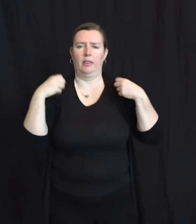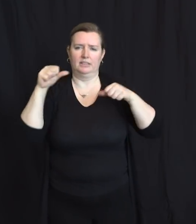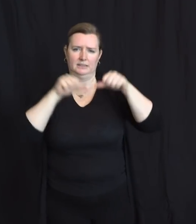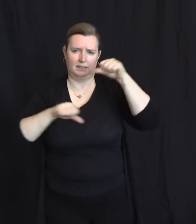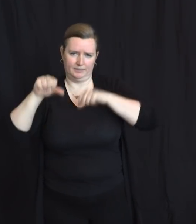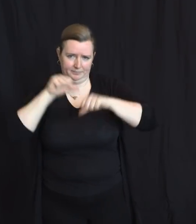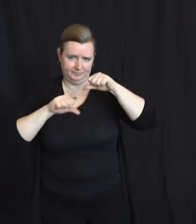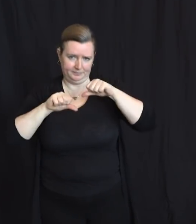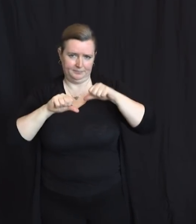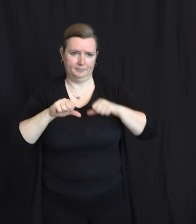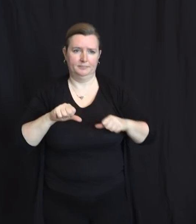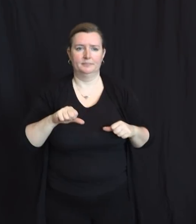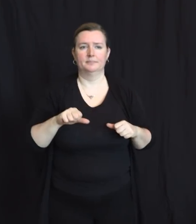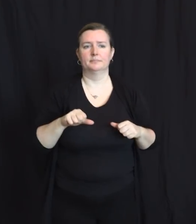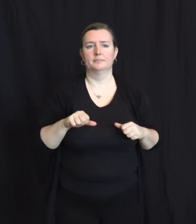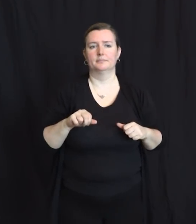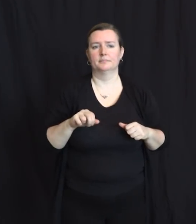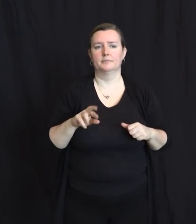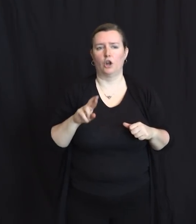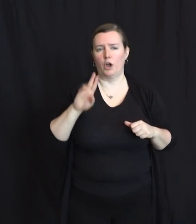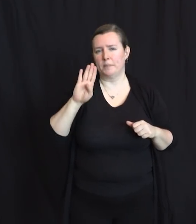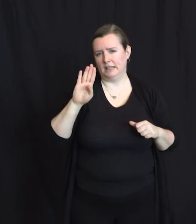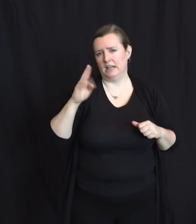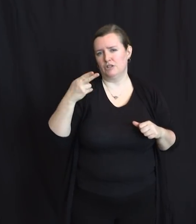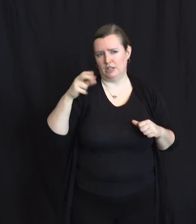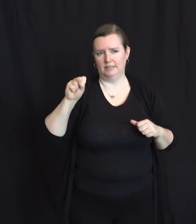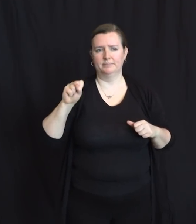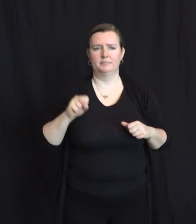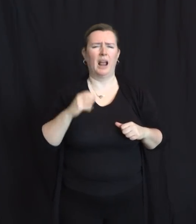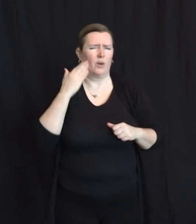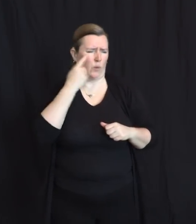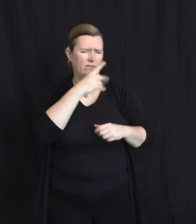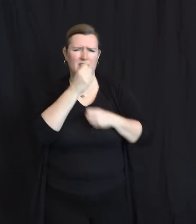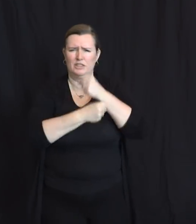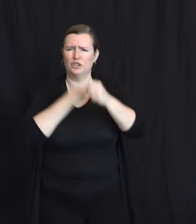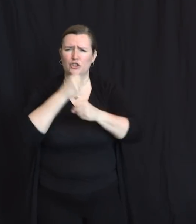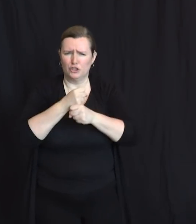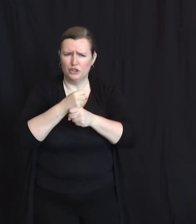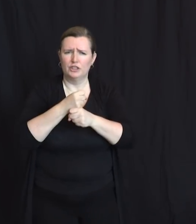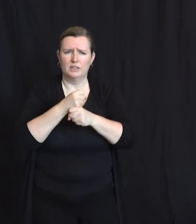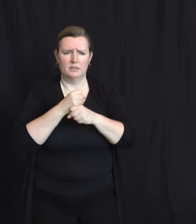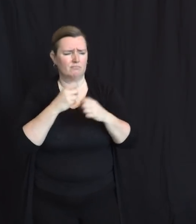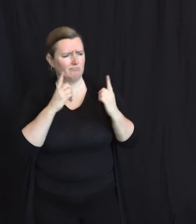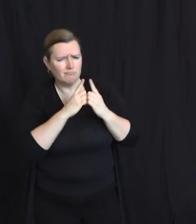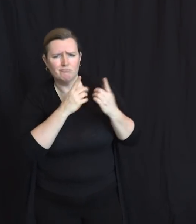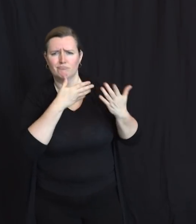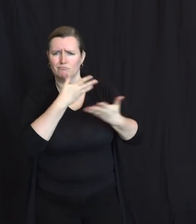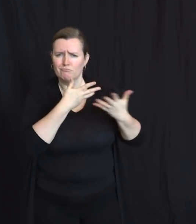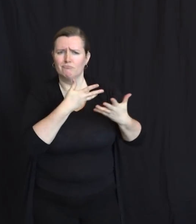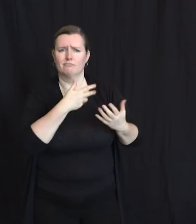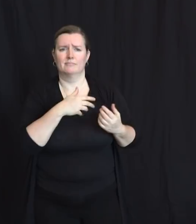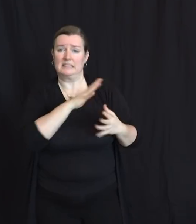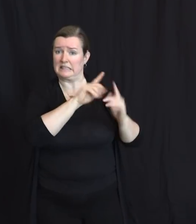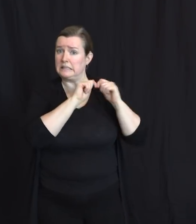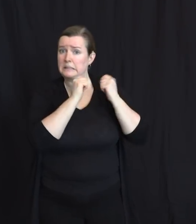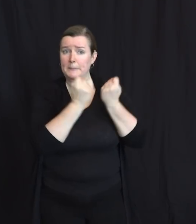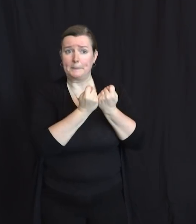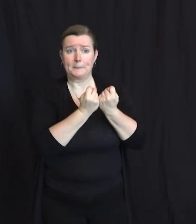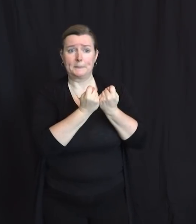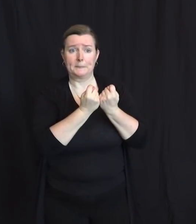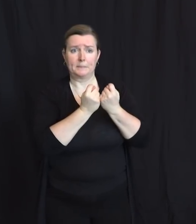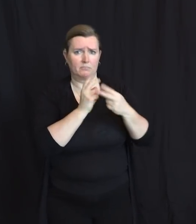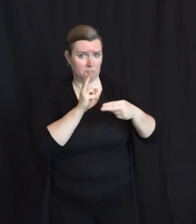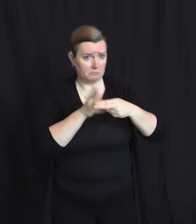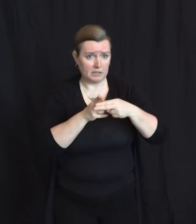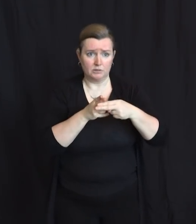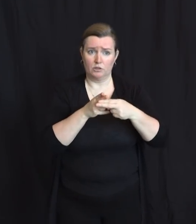gotten to know over the past few years, and he and his team, as we've mentioned many times in these briefings, we